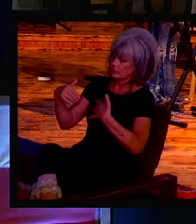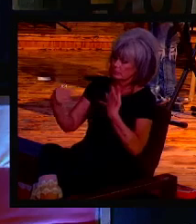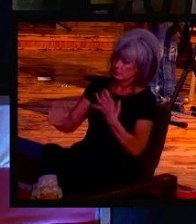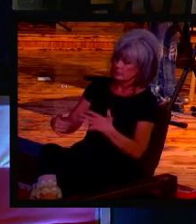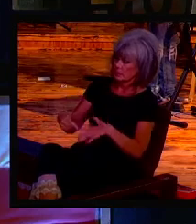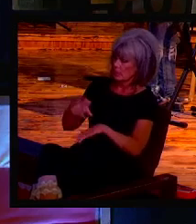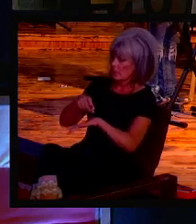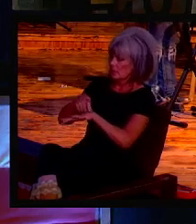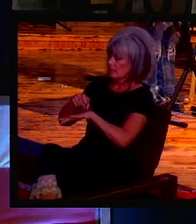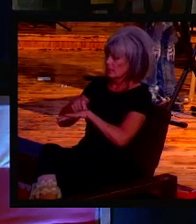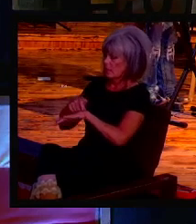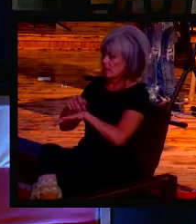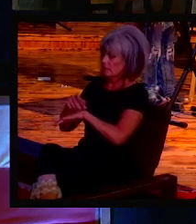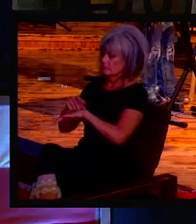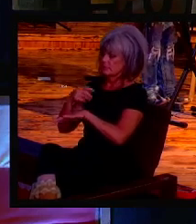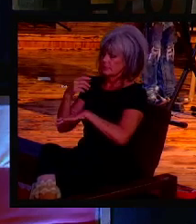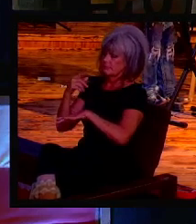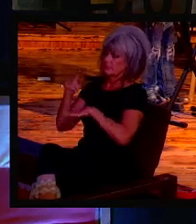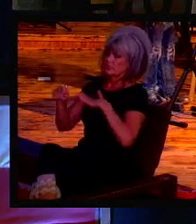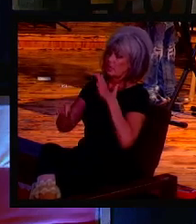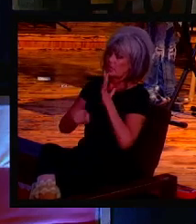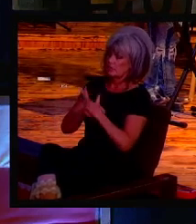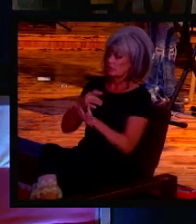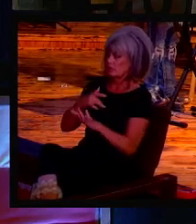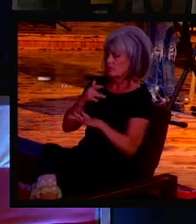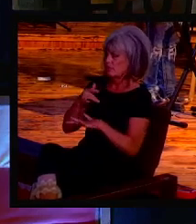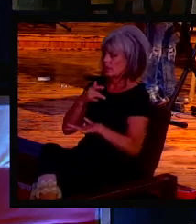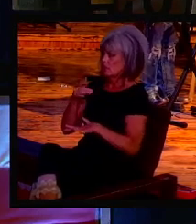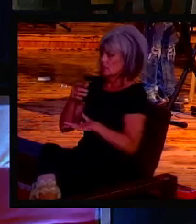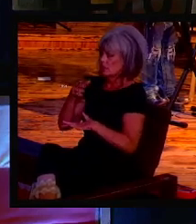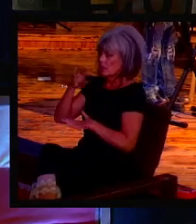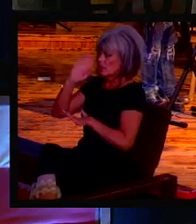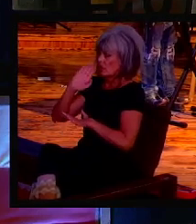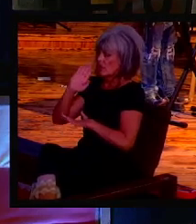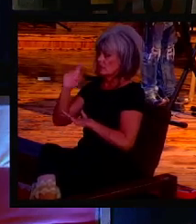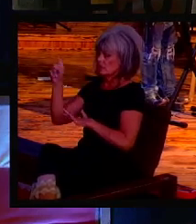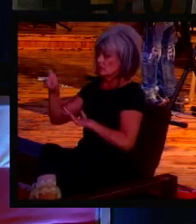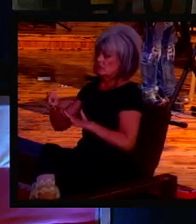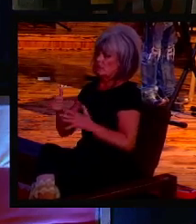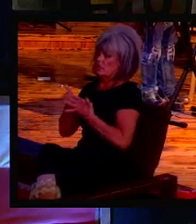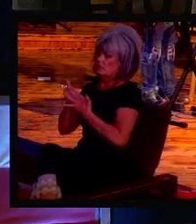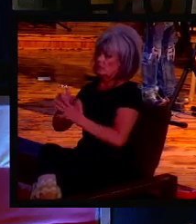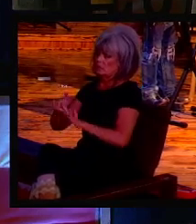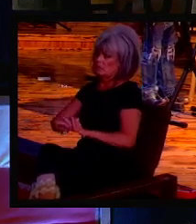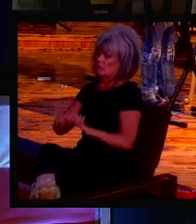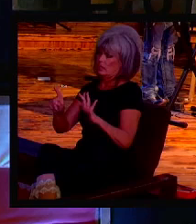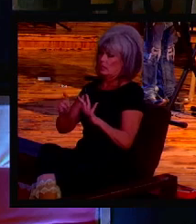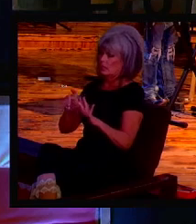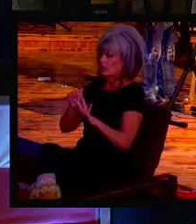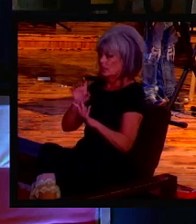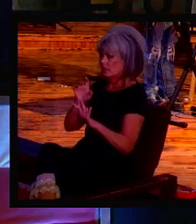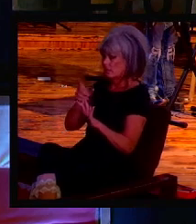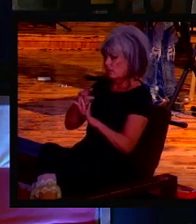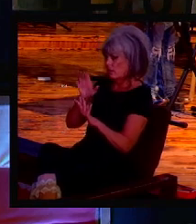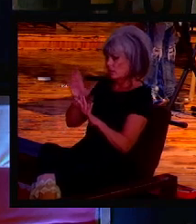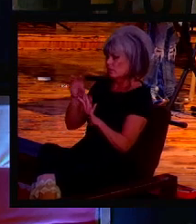the times when you felt as if God should have come through for you, but from your perspective, he didn't.